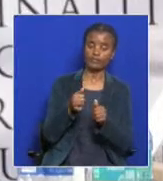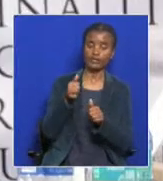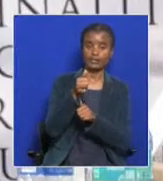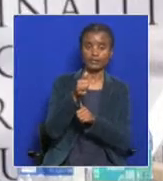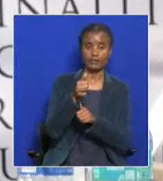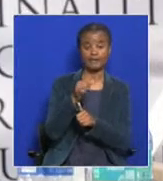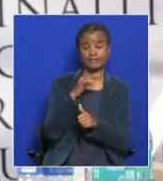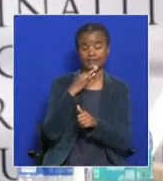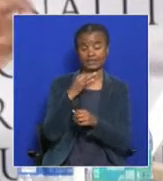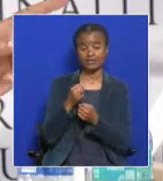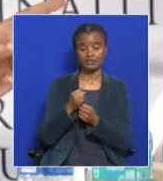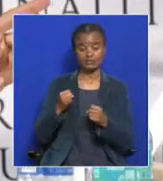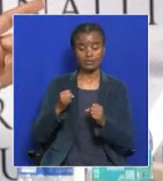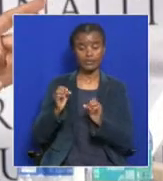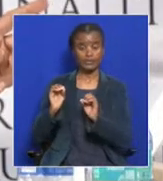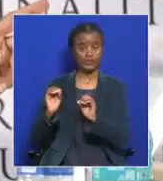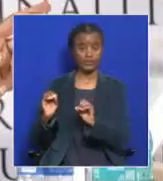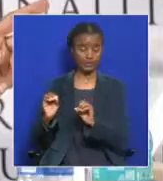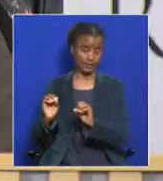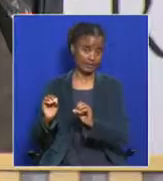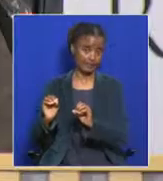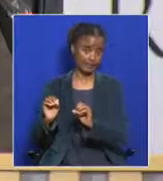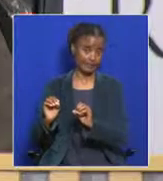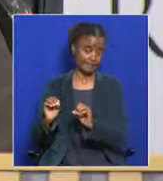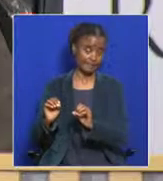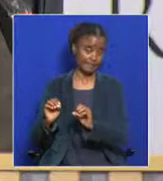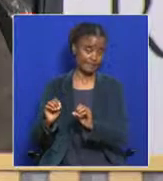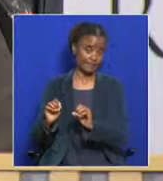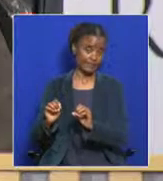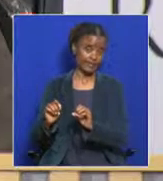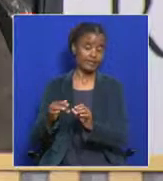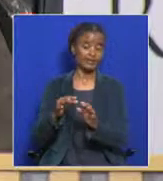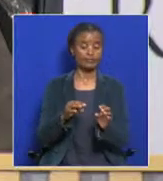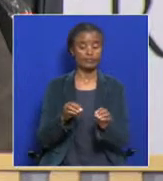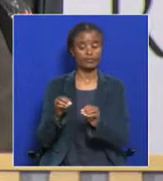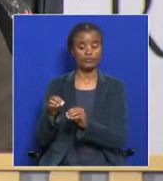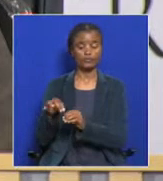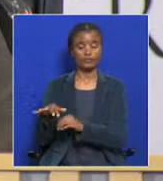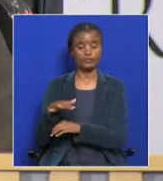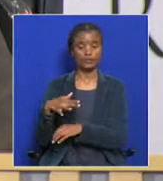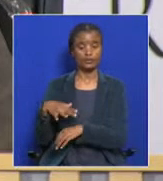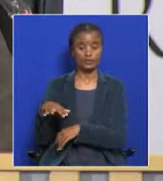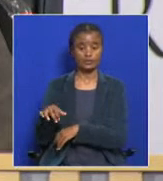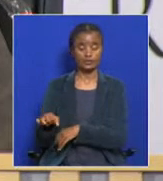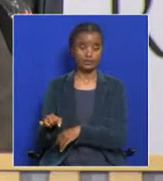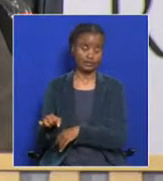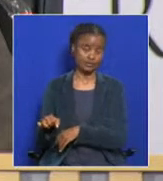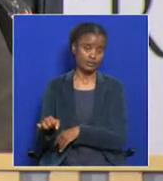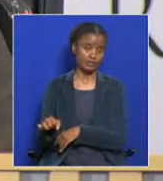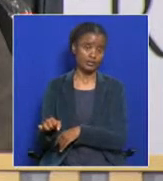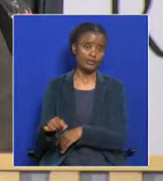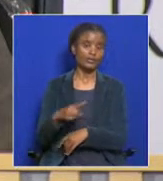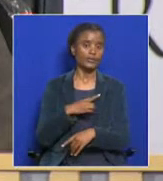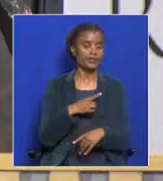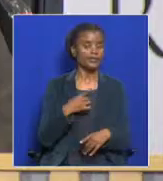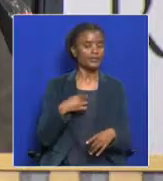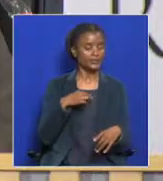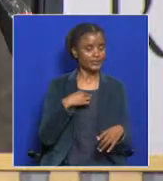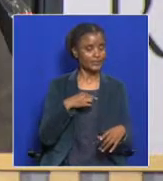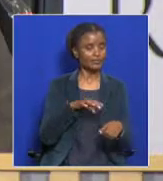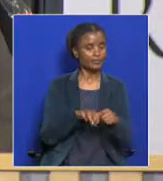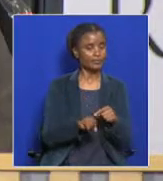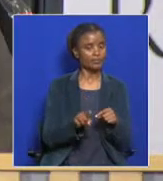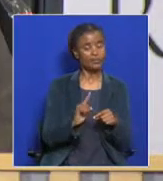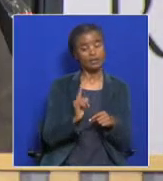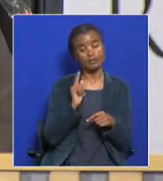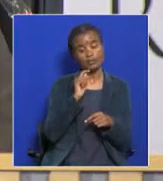storage that they went to Port Shepstone. That's misleading. Because we established in the morning, there was storage at Maiden